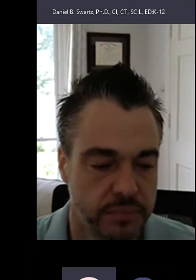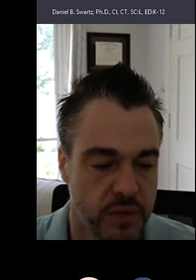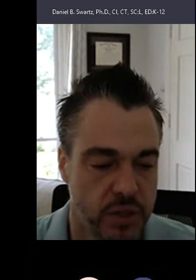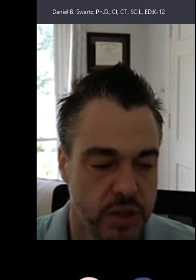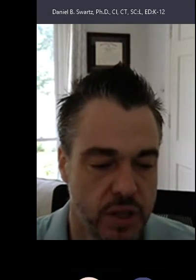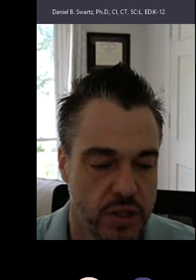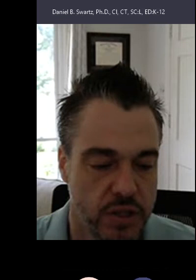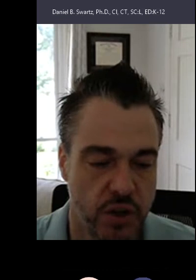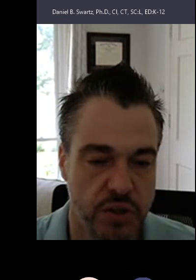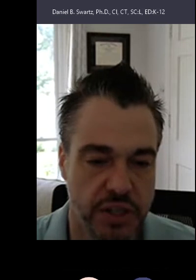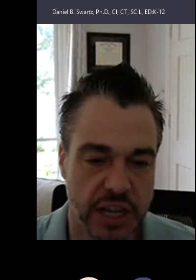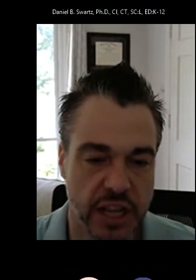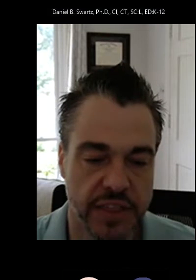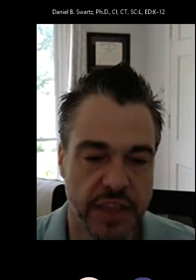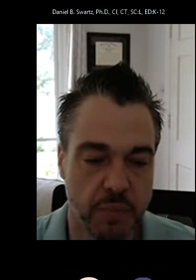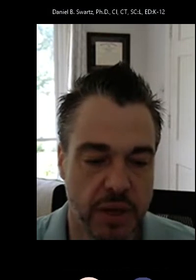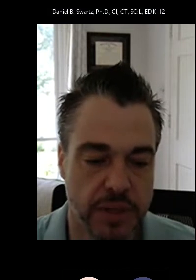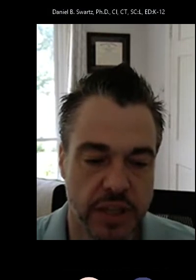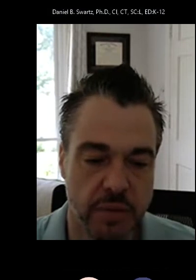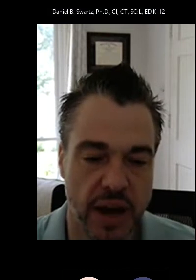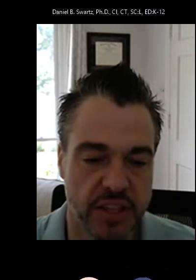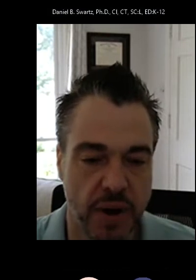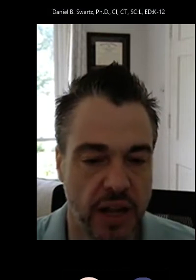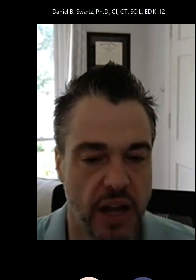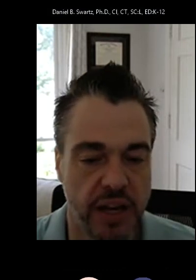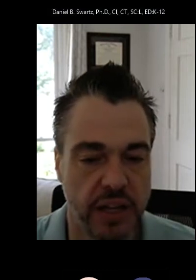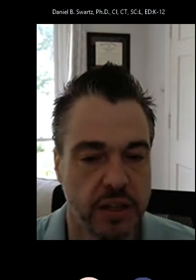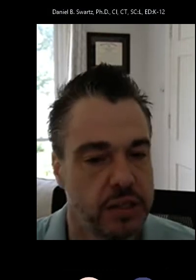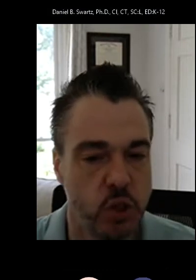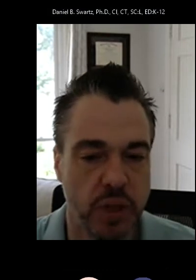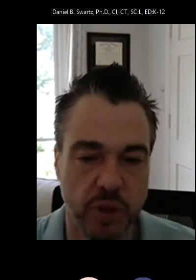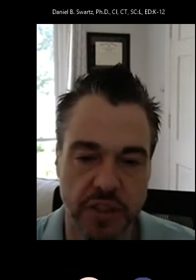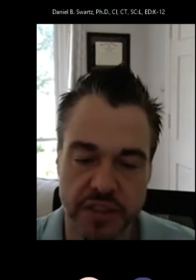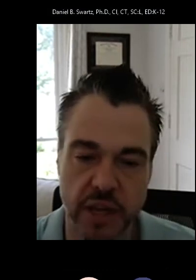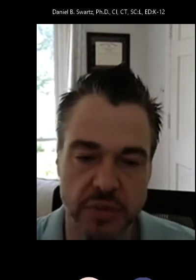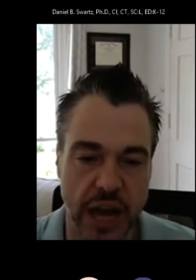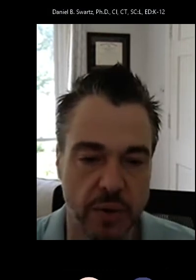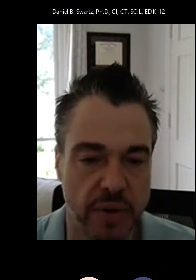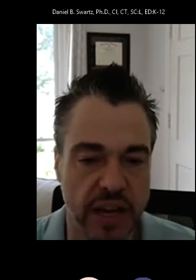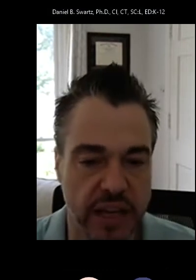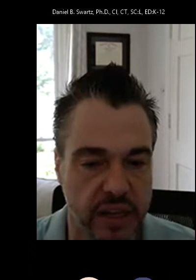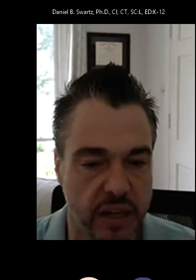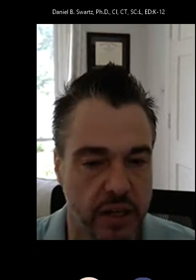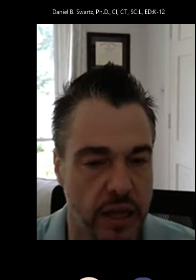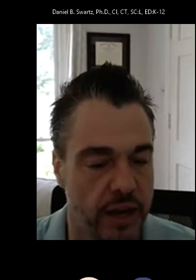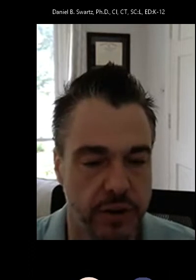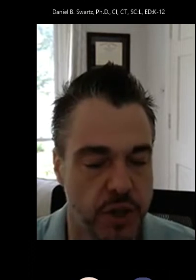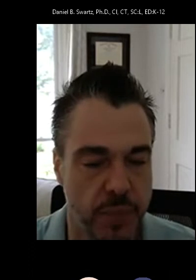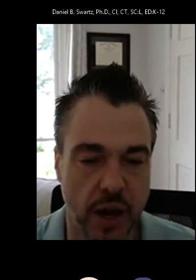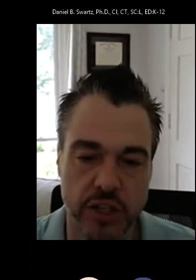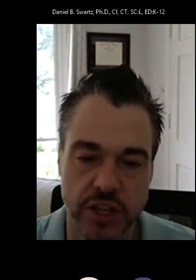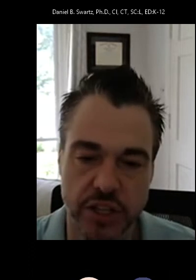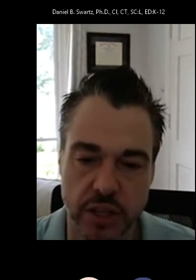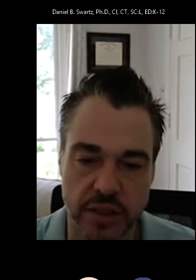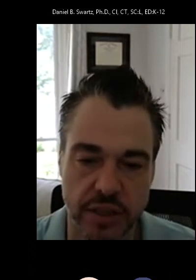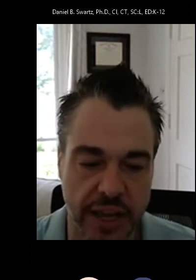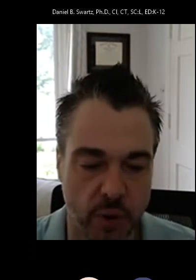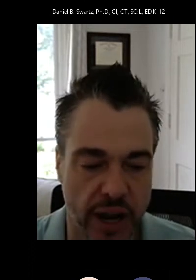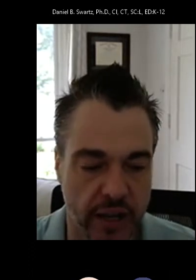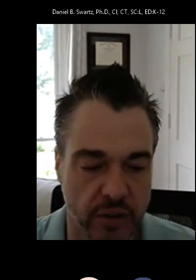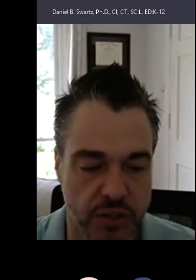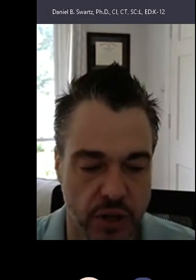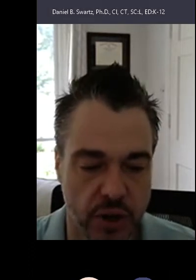Okay. So Daniel, I think it may be that by spotlighting 2 people at the same time, it may, I don't know, somehow adjust